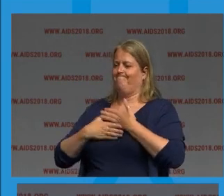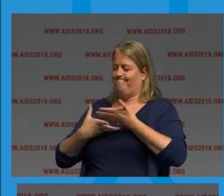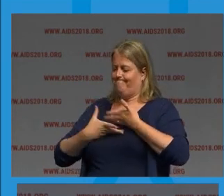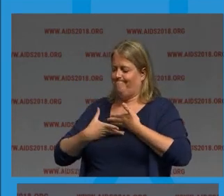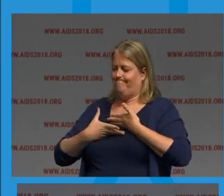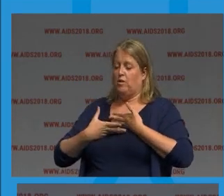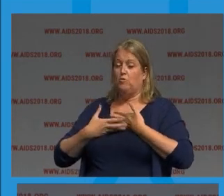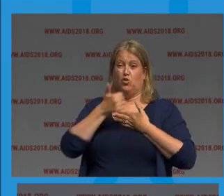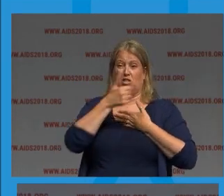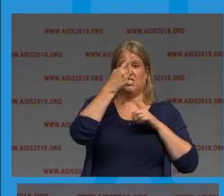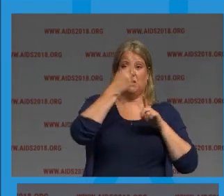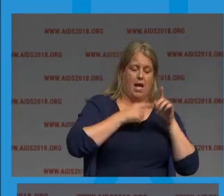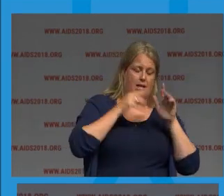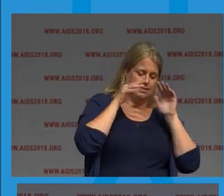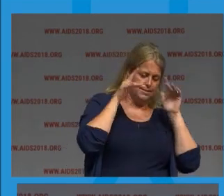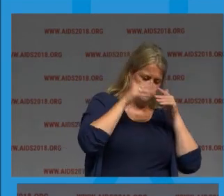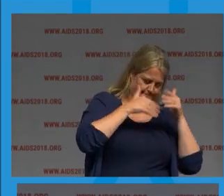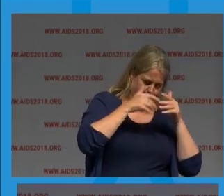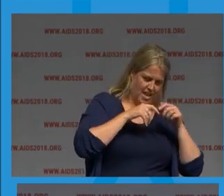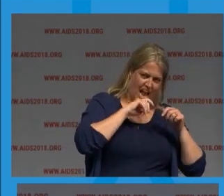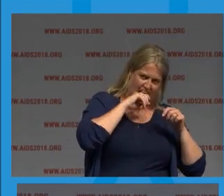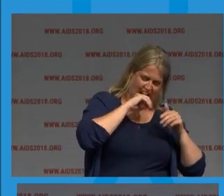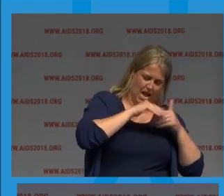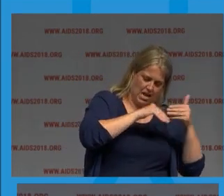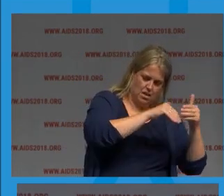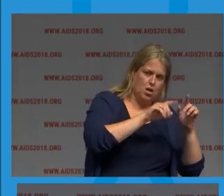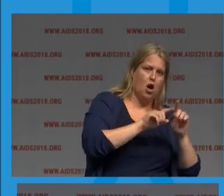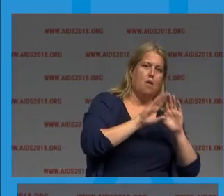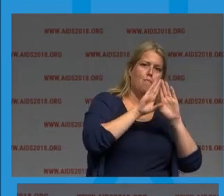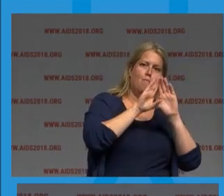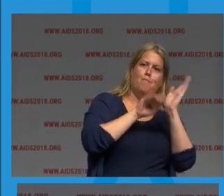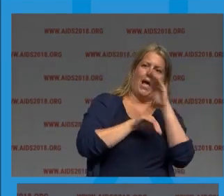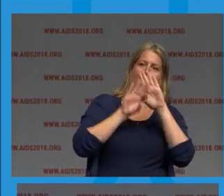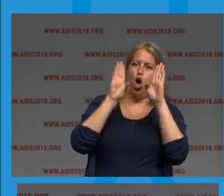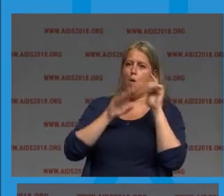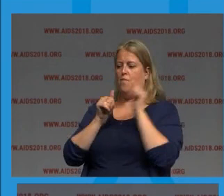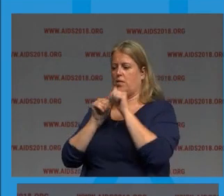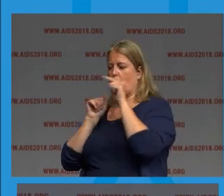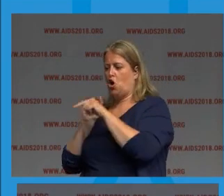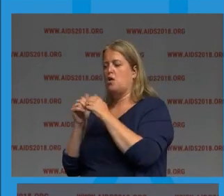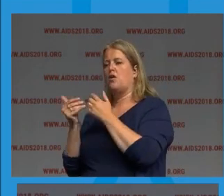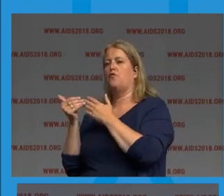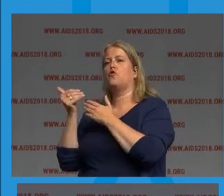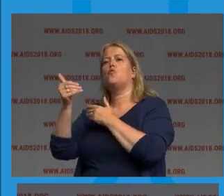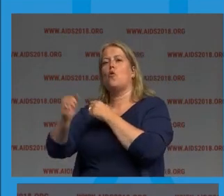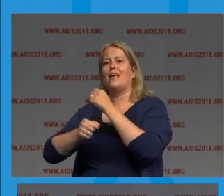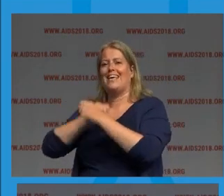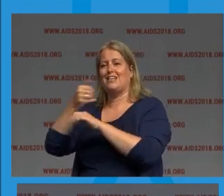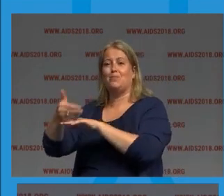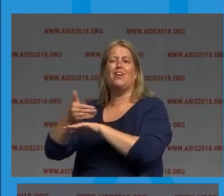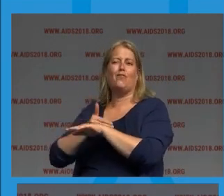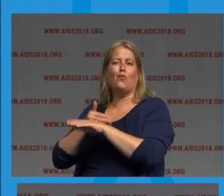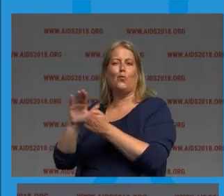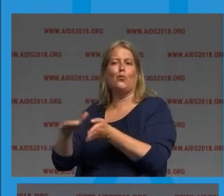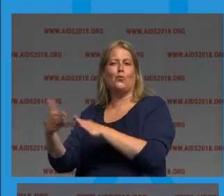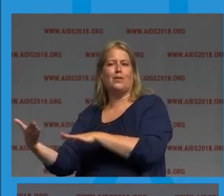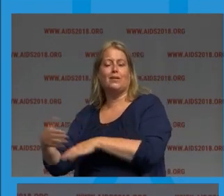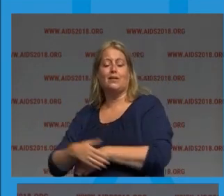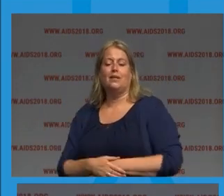through those 6 months to come back home to her and to at least be with her for a few more years before she passed.